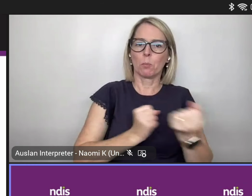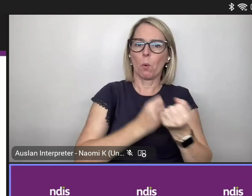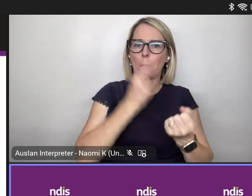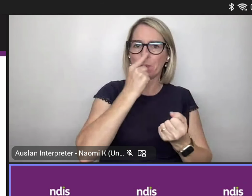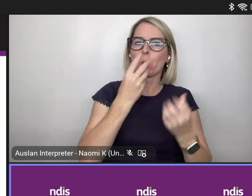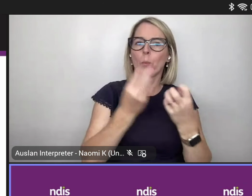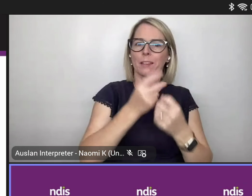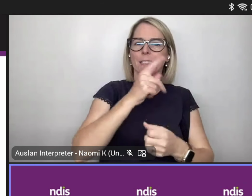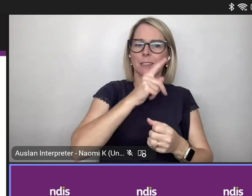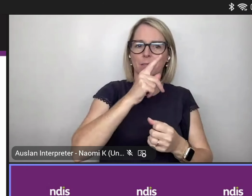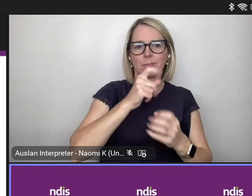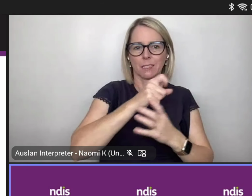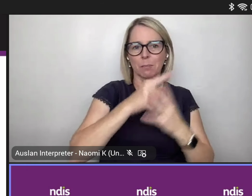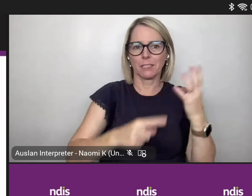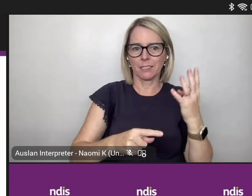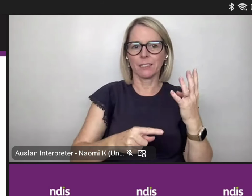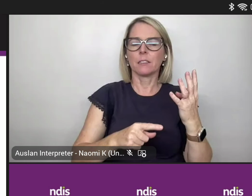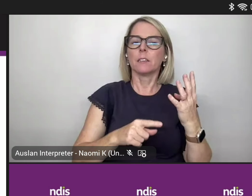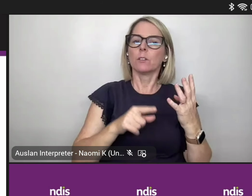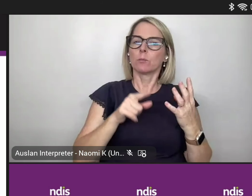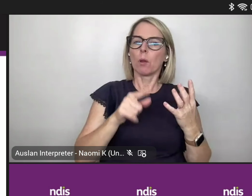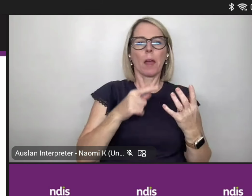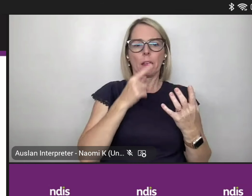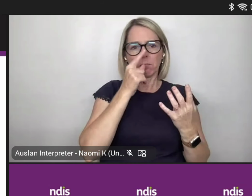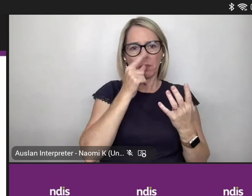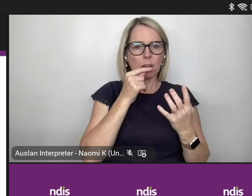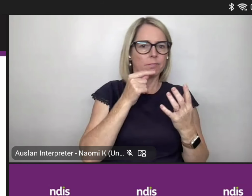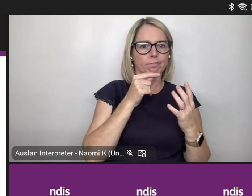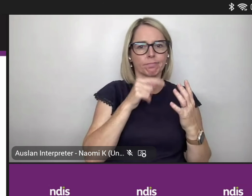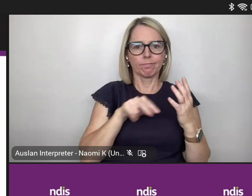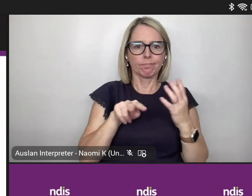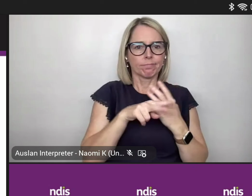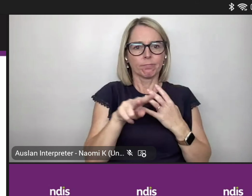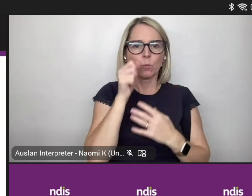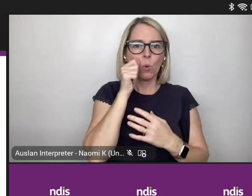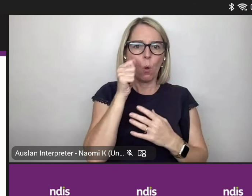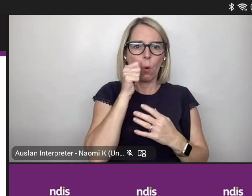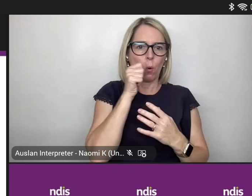and participants throughout their NDIS journey.